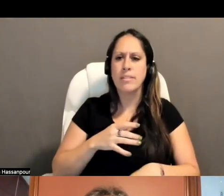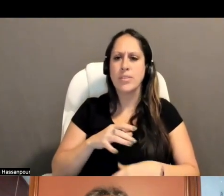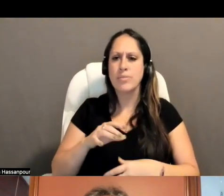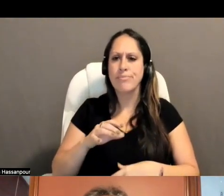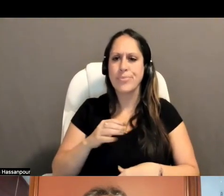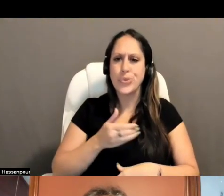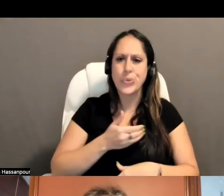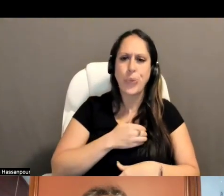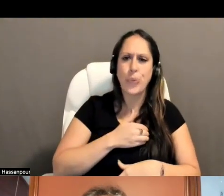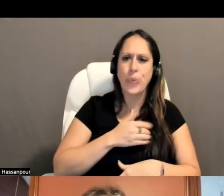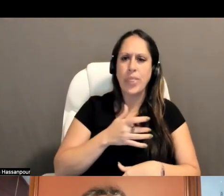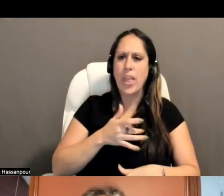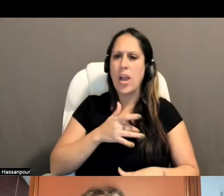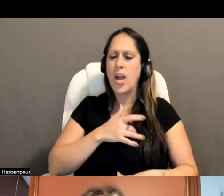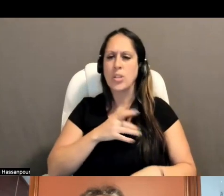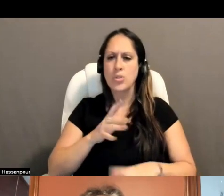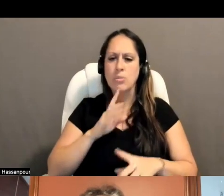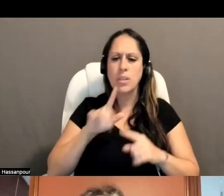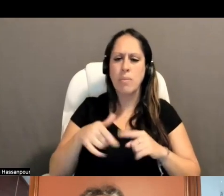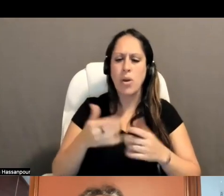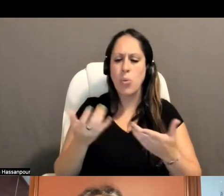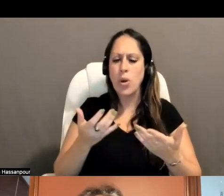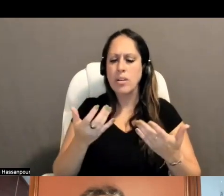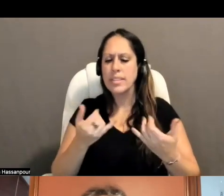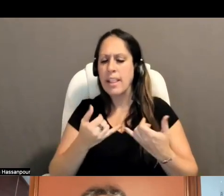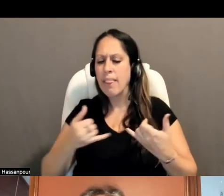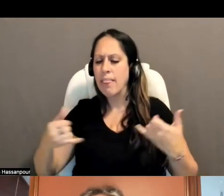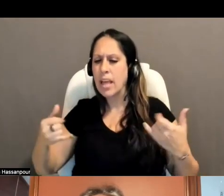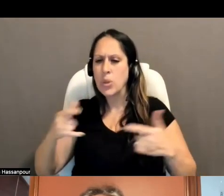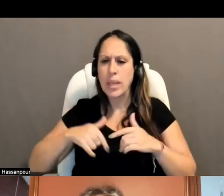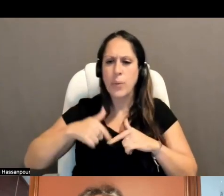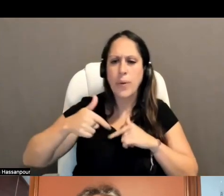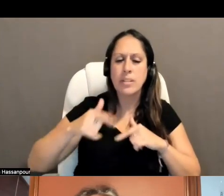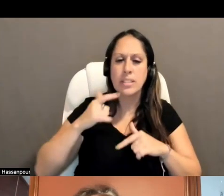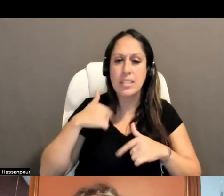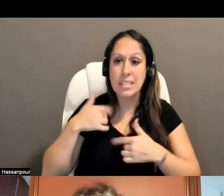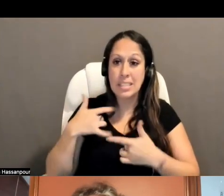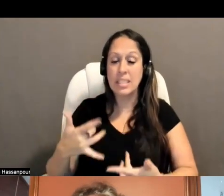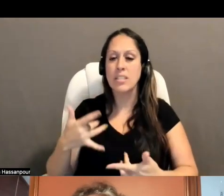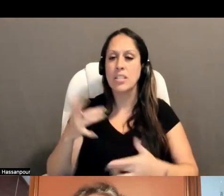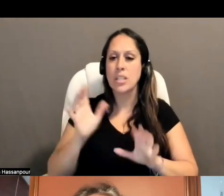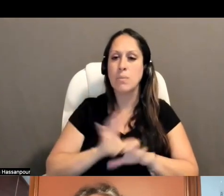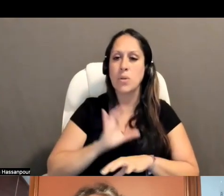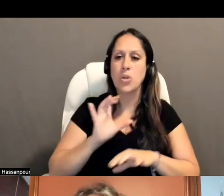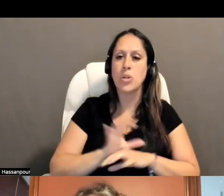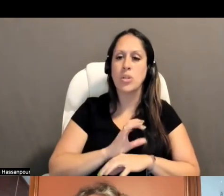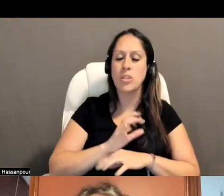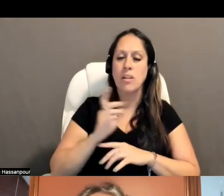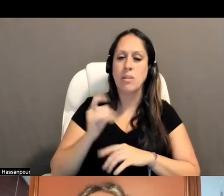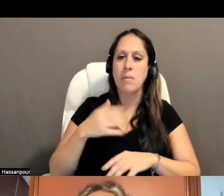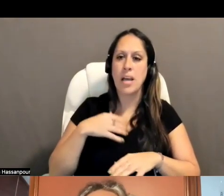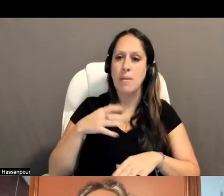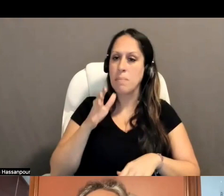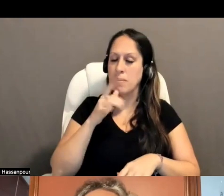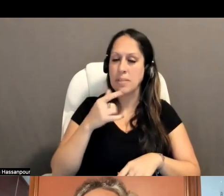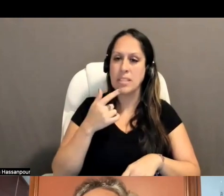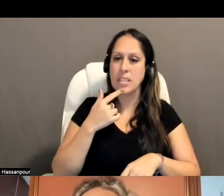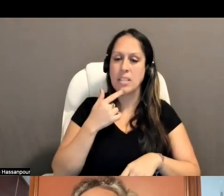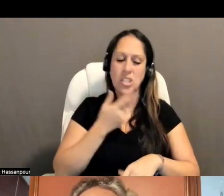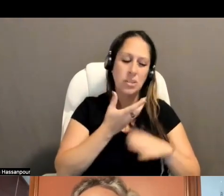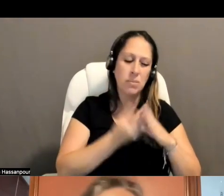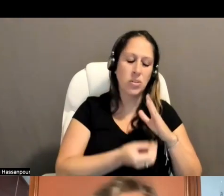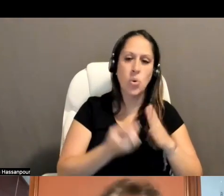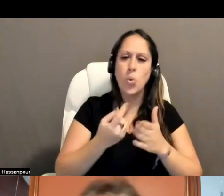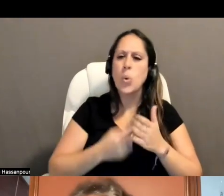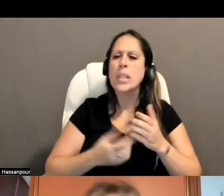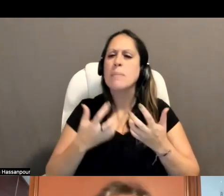Yeah. And where is that line? Since computers came out, my mom's now deceased, but she kept on saying, "What does the machine tell you to